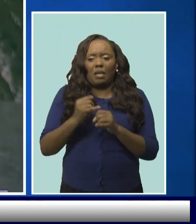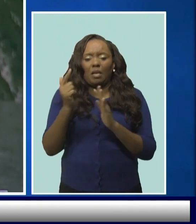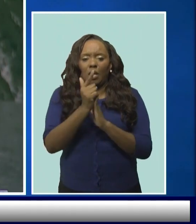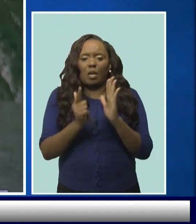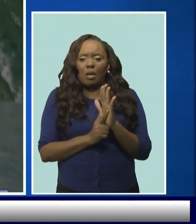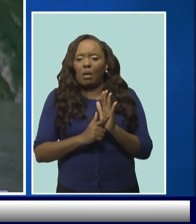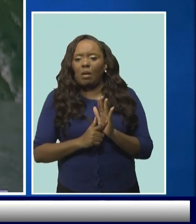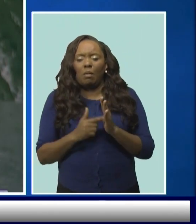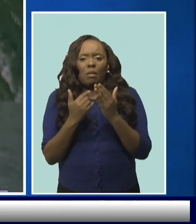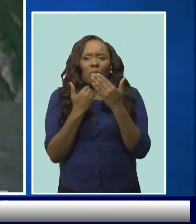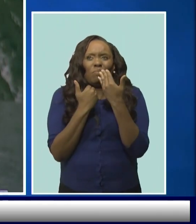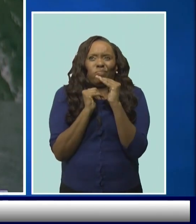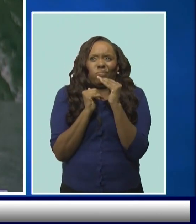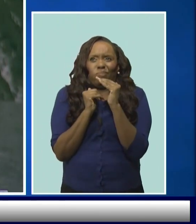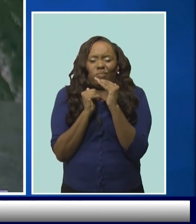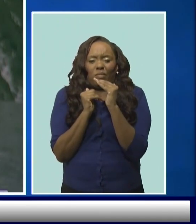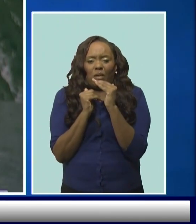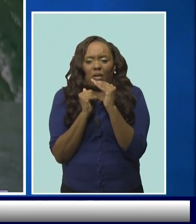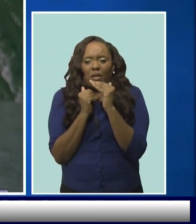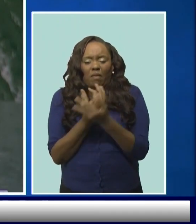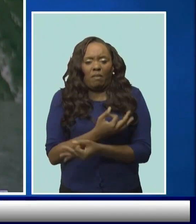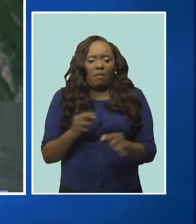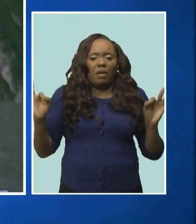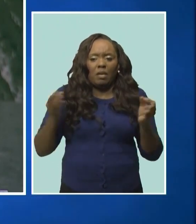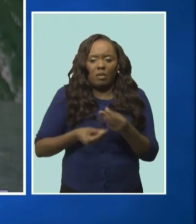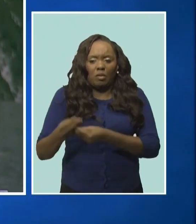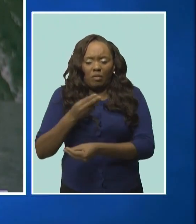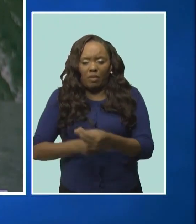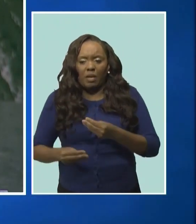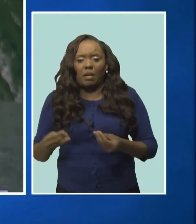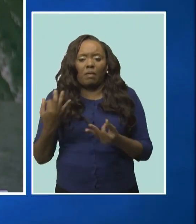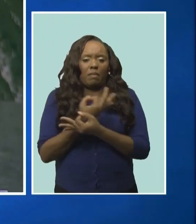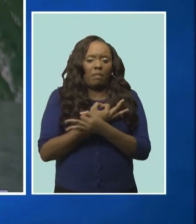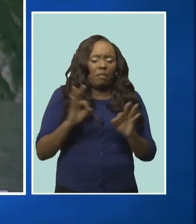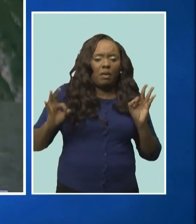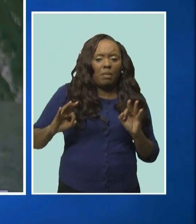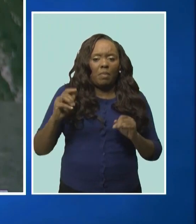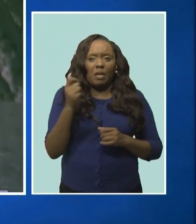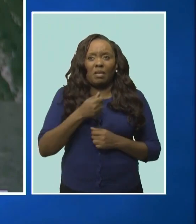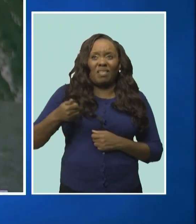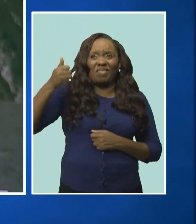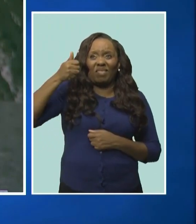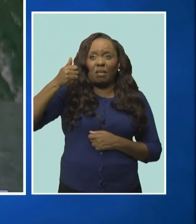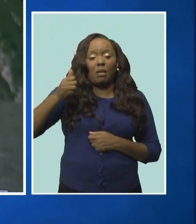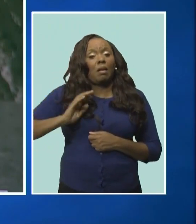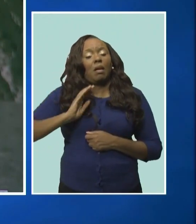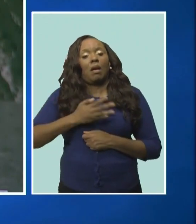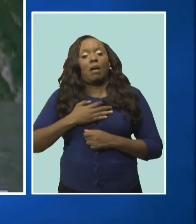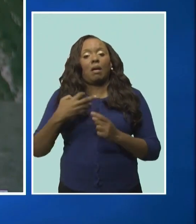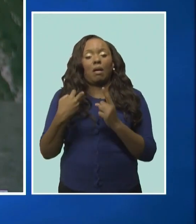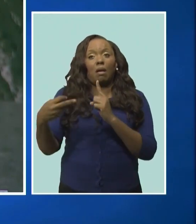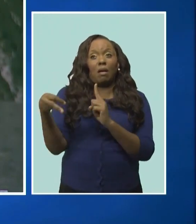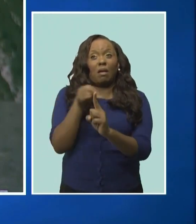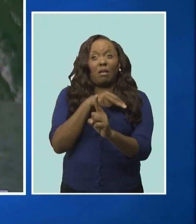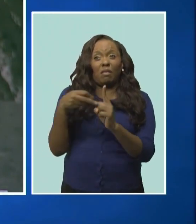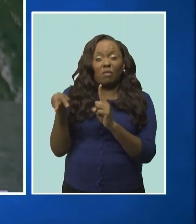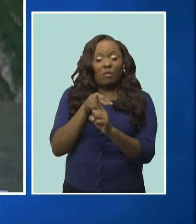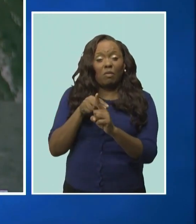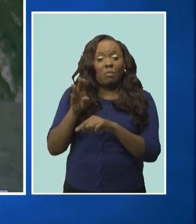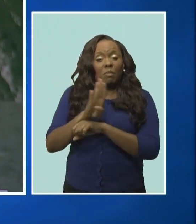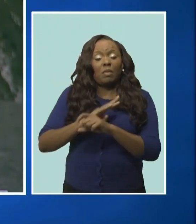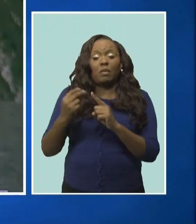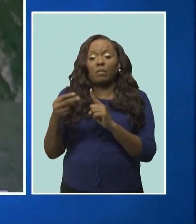and navigation and the sovereignty and freedom of states. Barbados views the continued imposition of